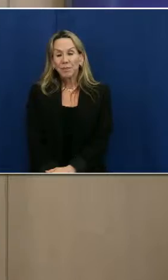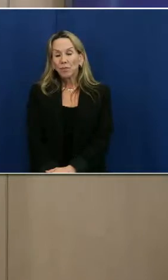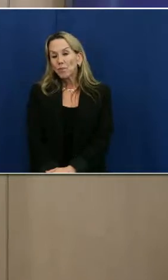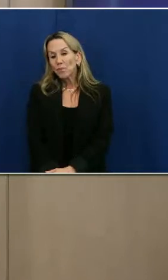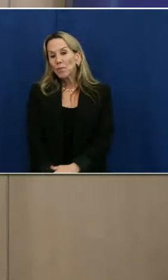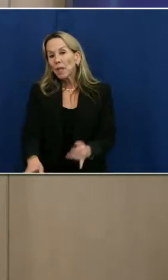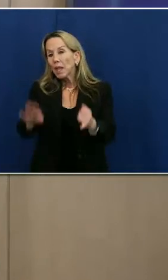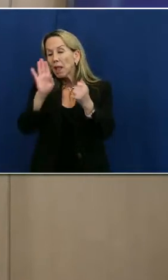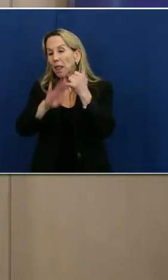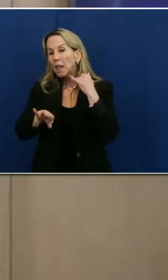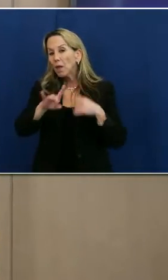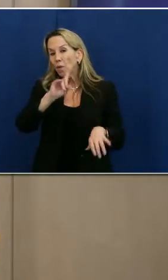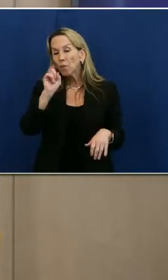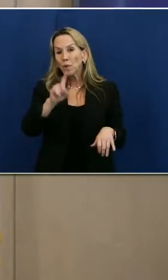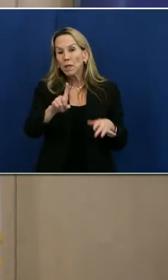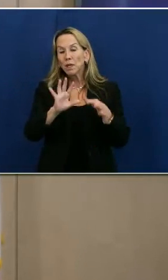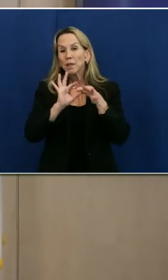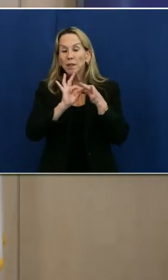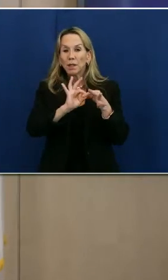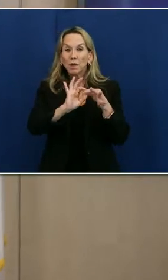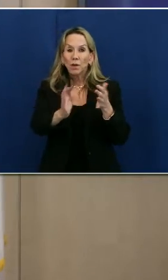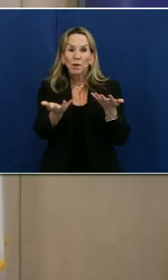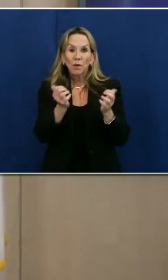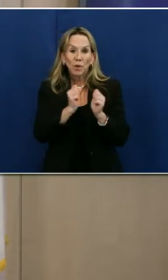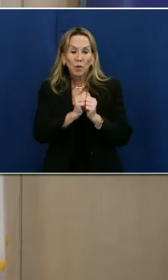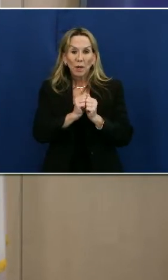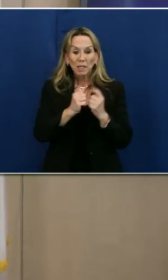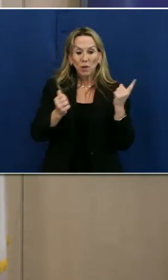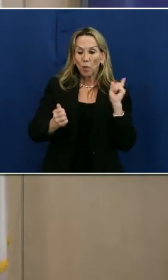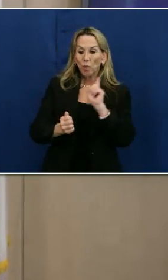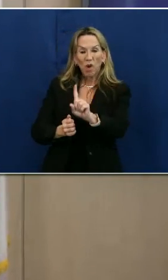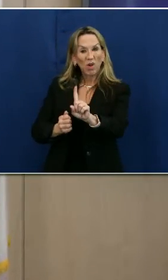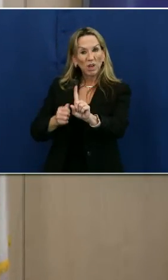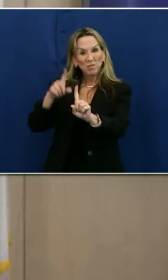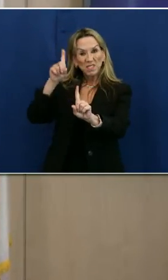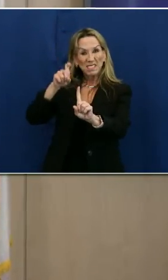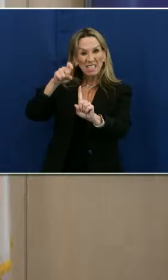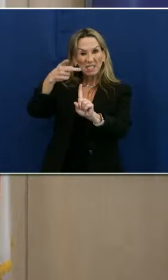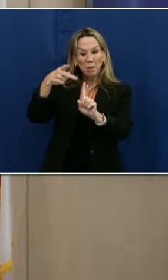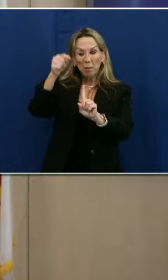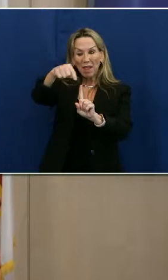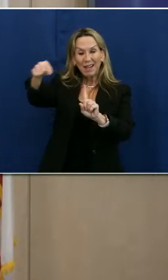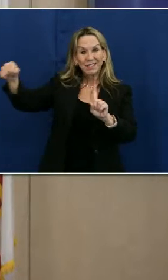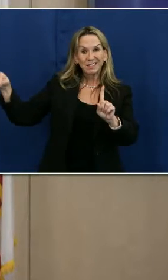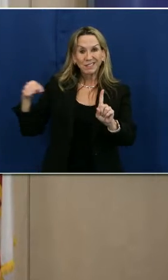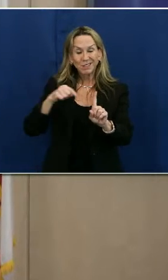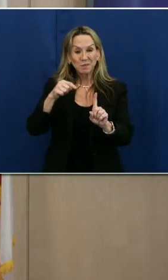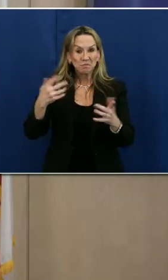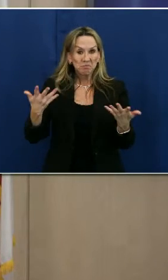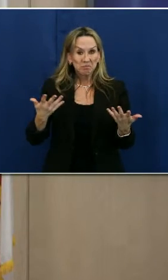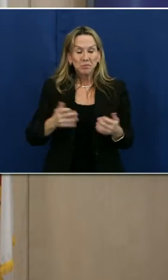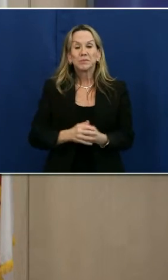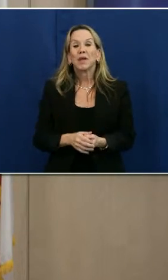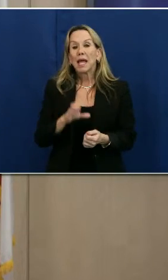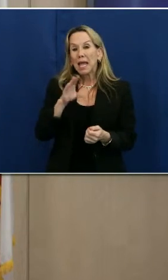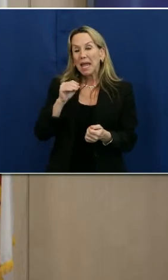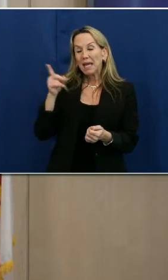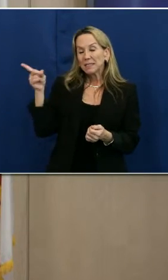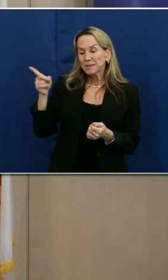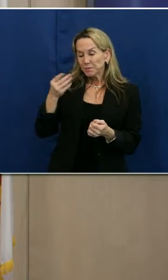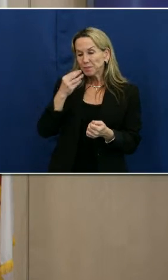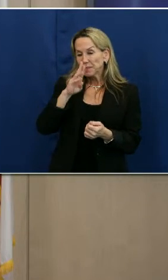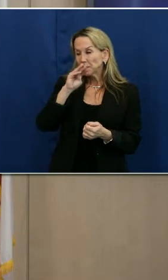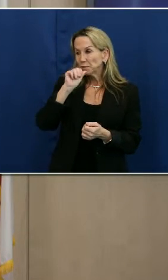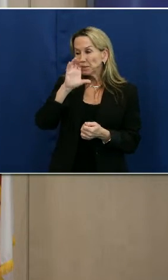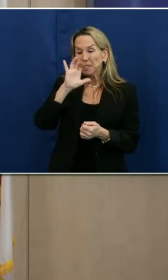This last question deals with the availability of walk-up testing sites, and Nick Mascione is going to respond to that question. And